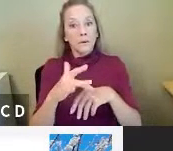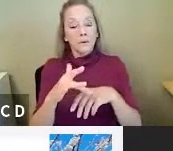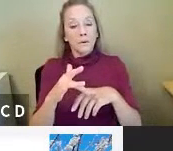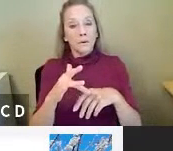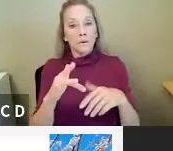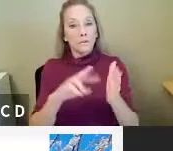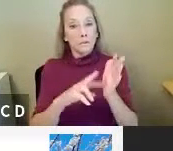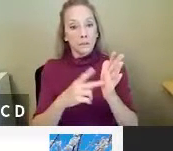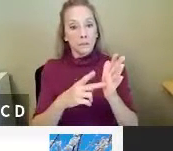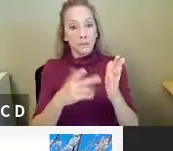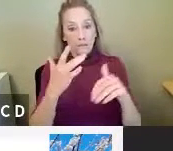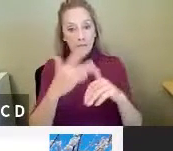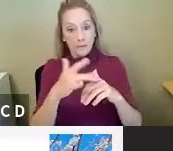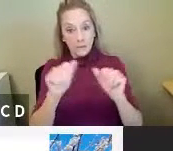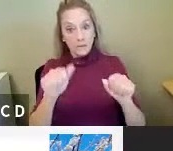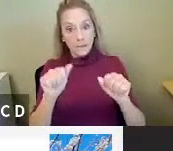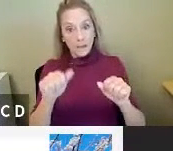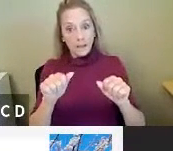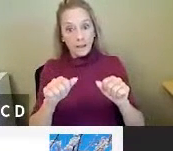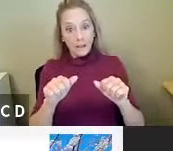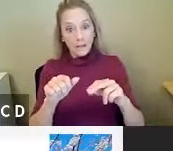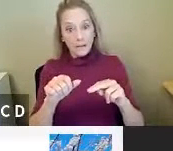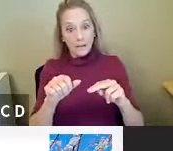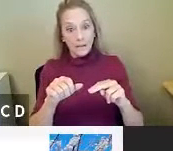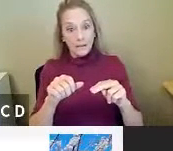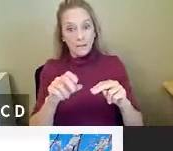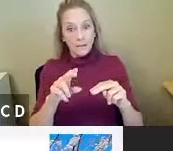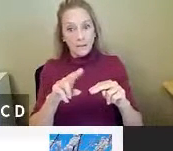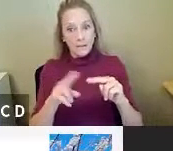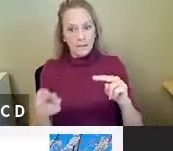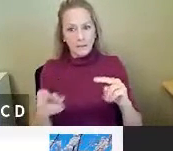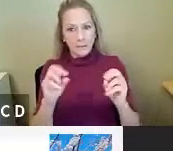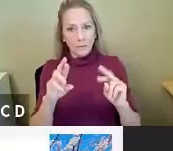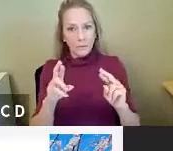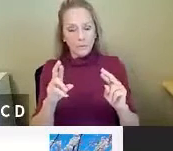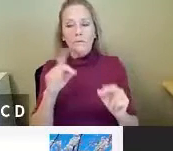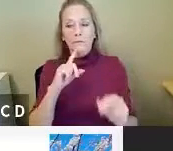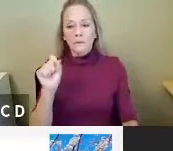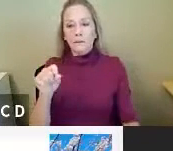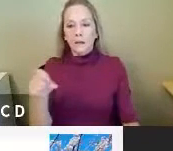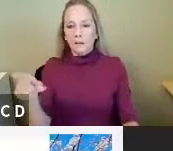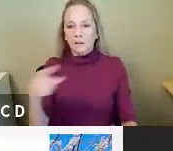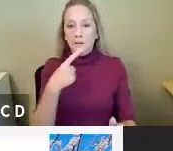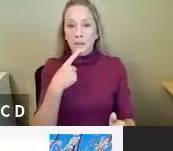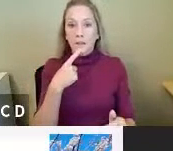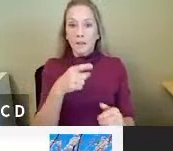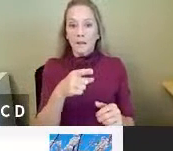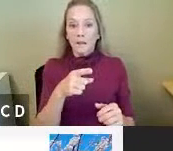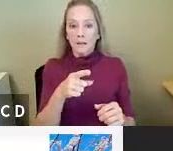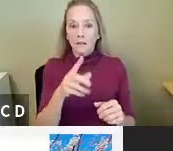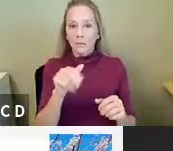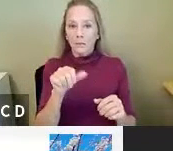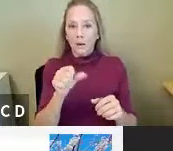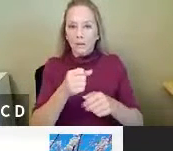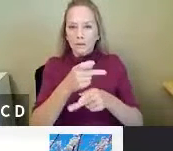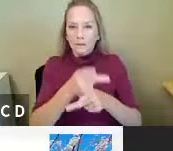or what to decline? Yes, the capacity. You said that it was a